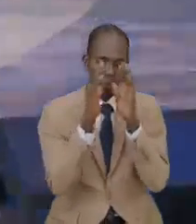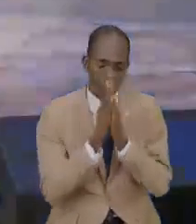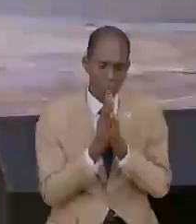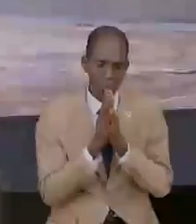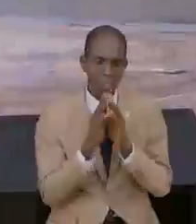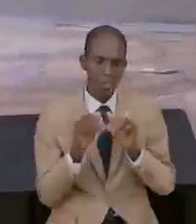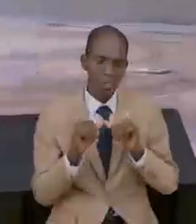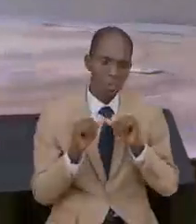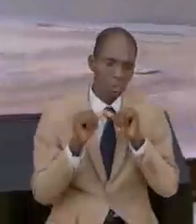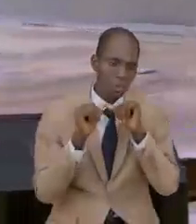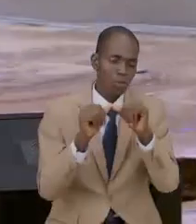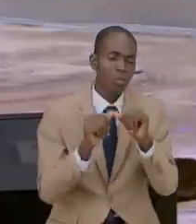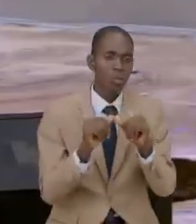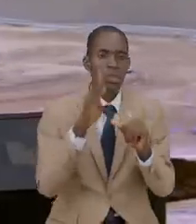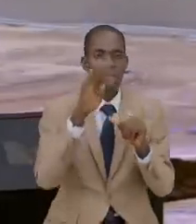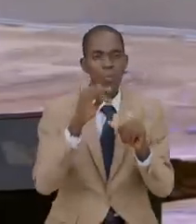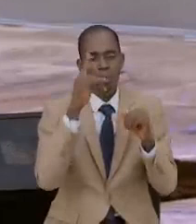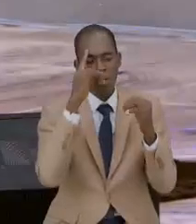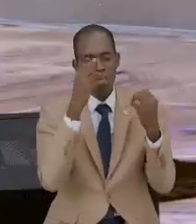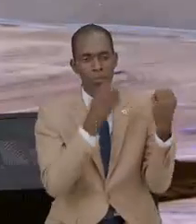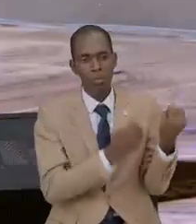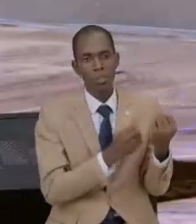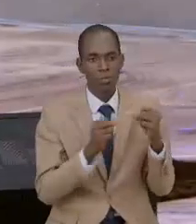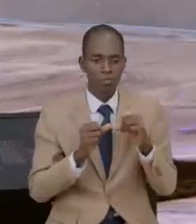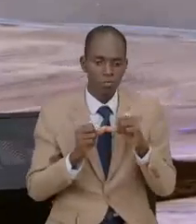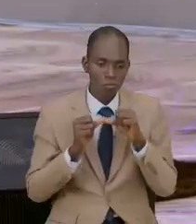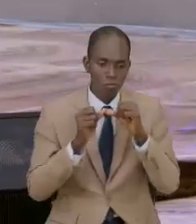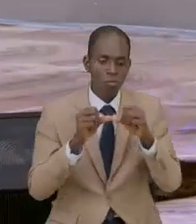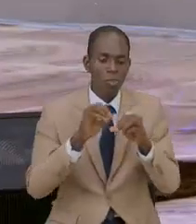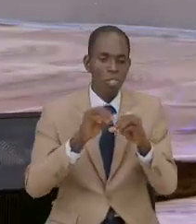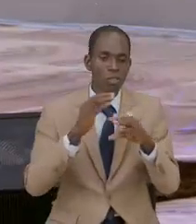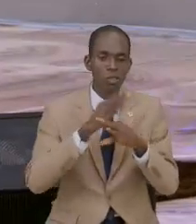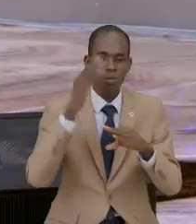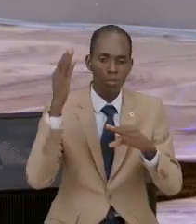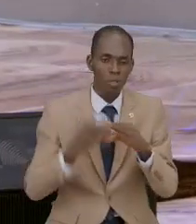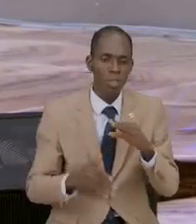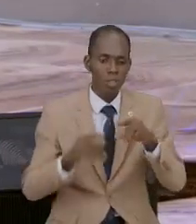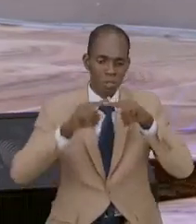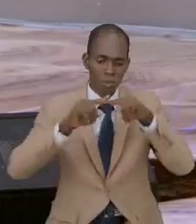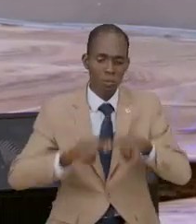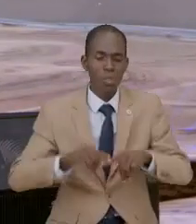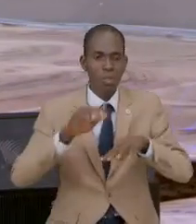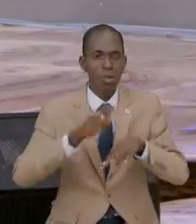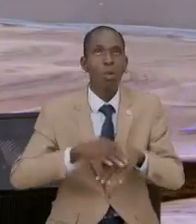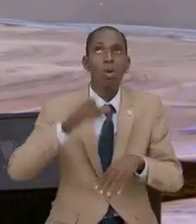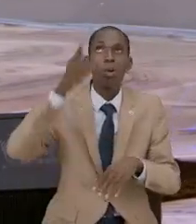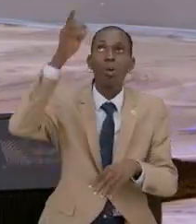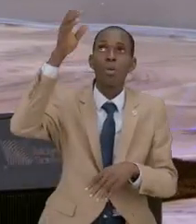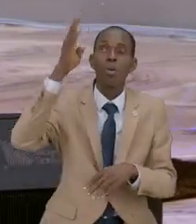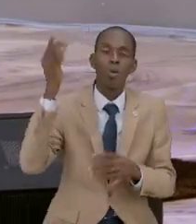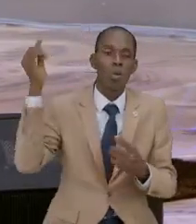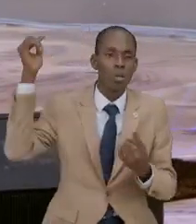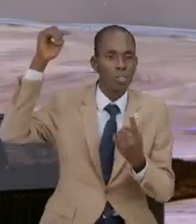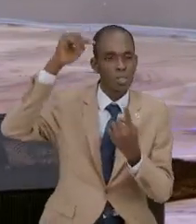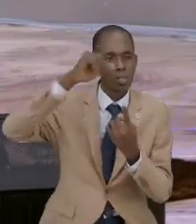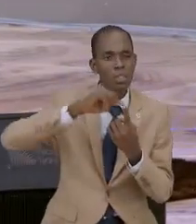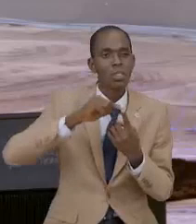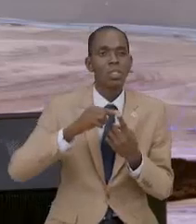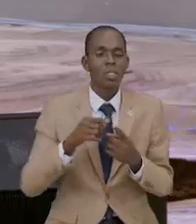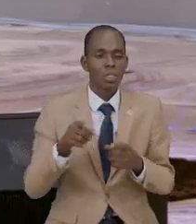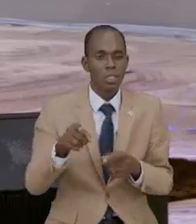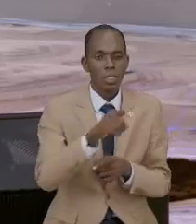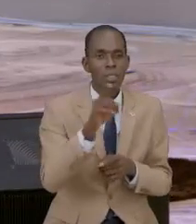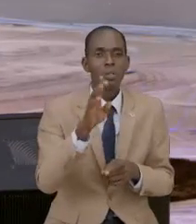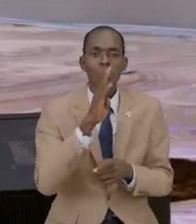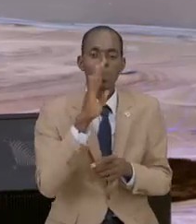by faith, you tarry in total dependence on God until ye be